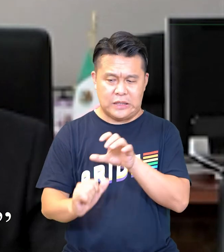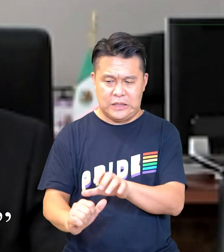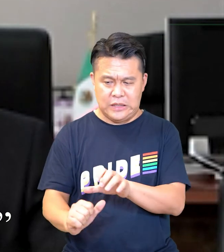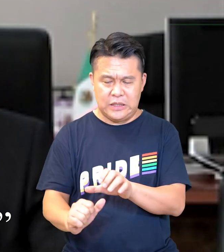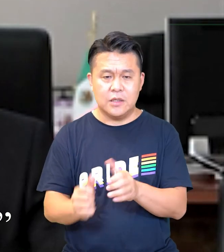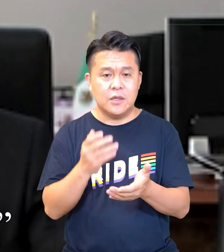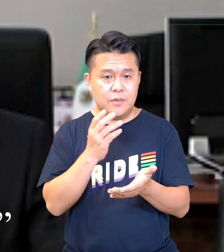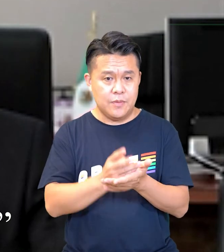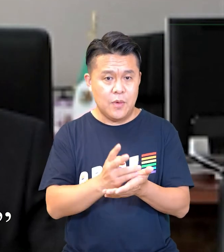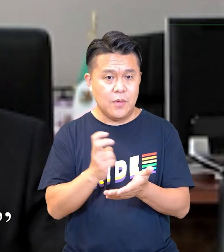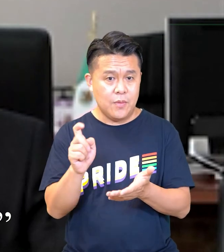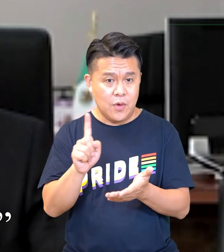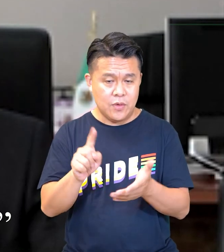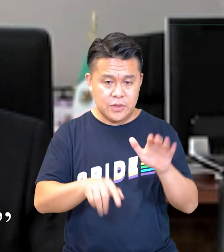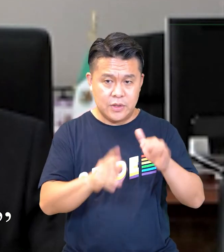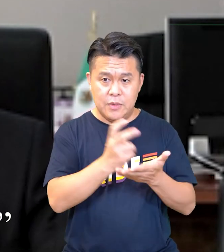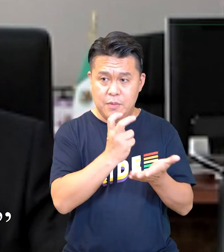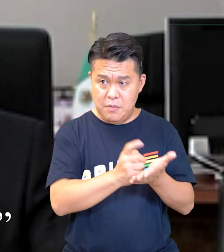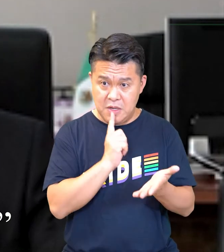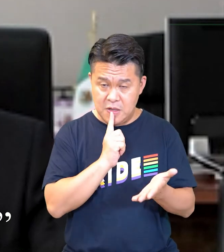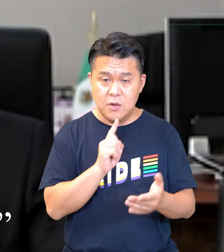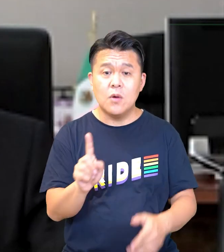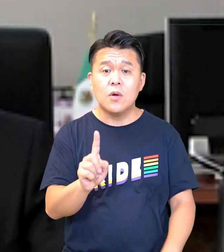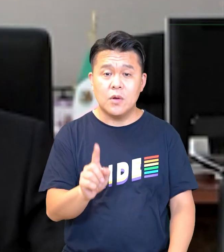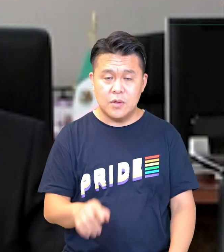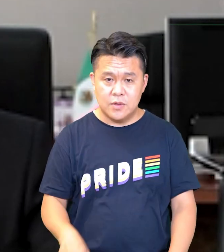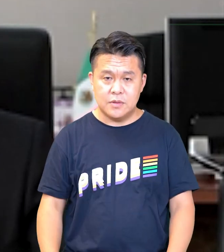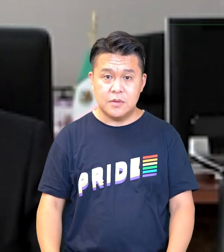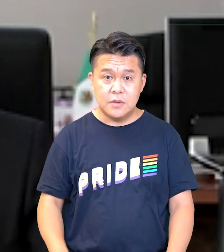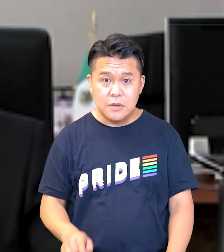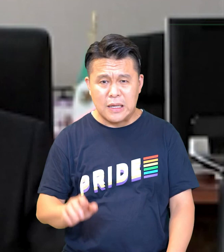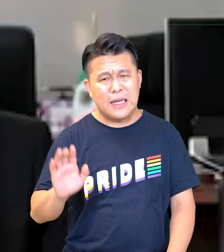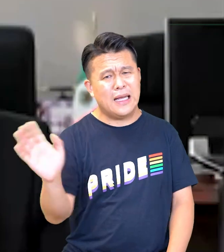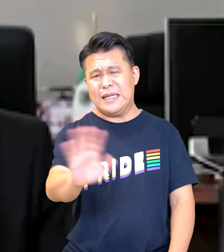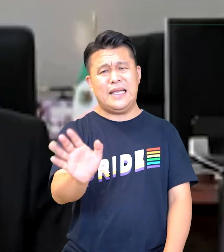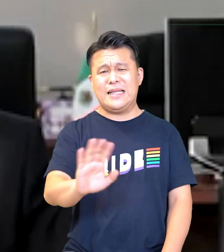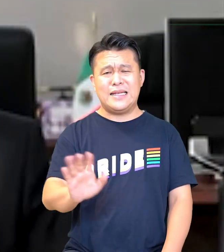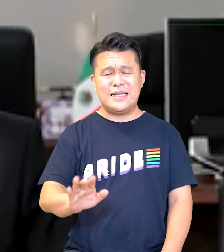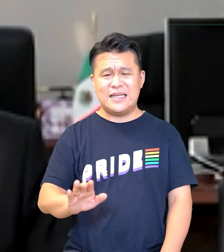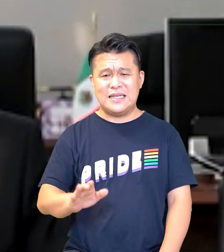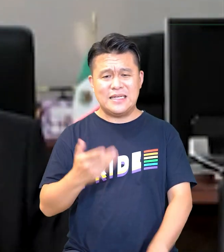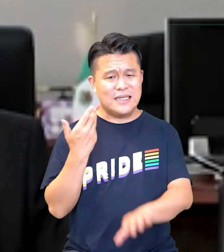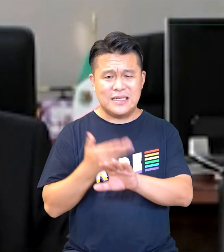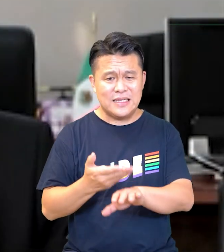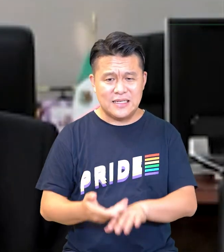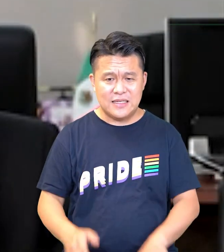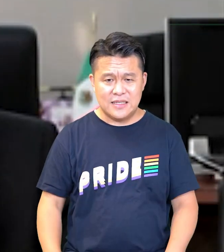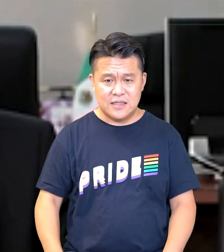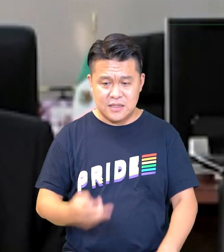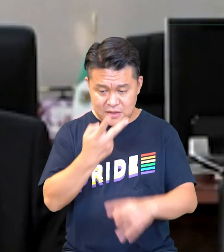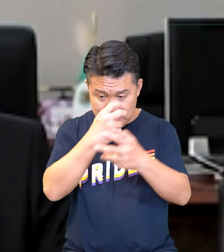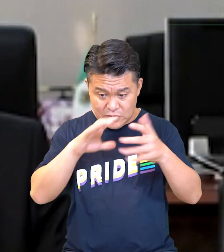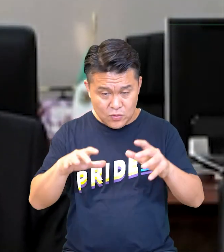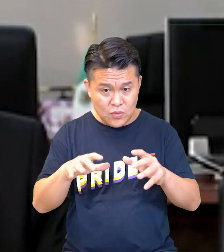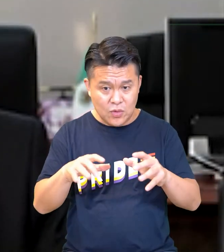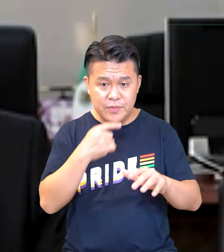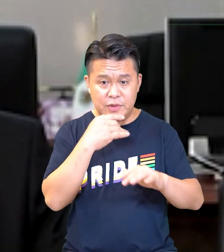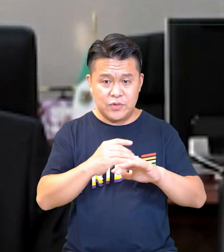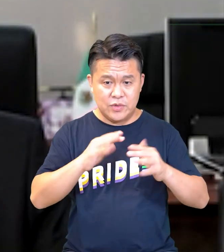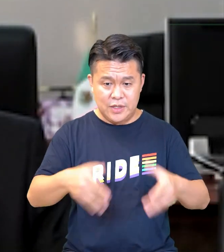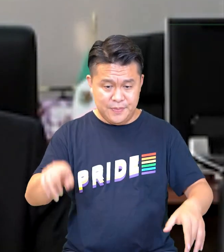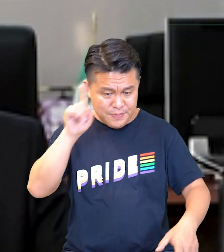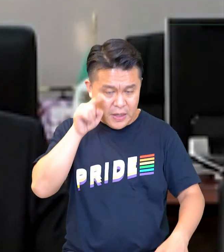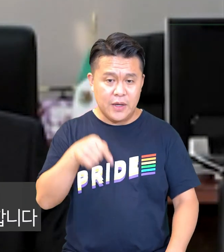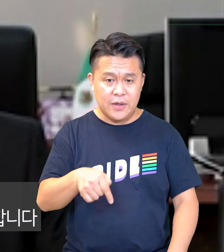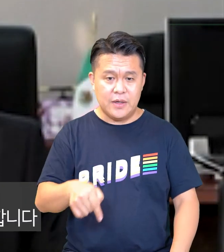Well, that's not true. in Mexico, we are a